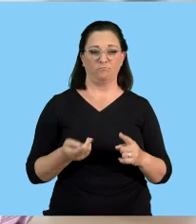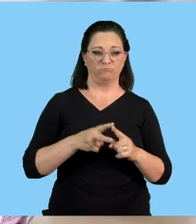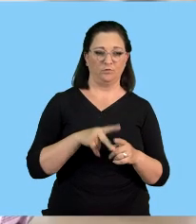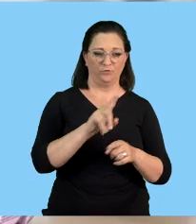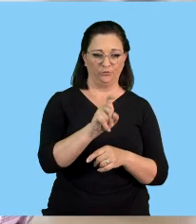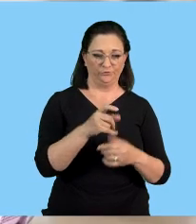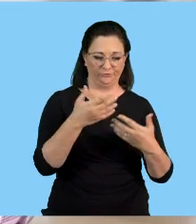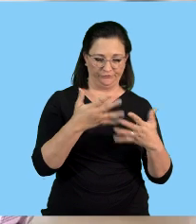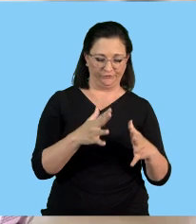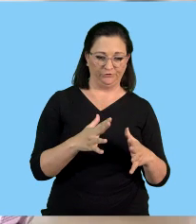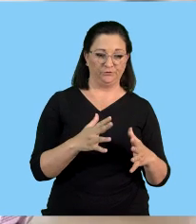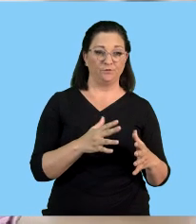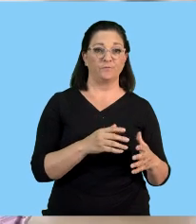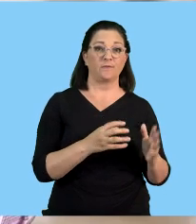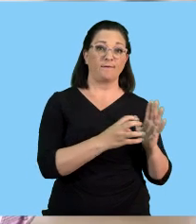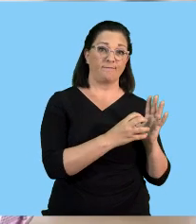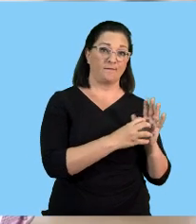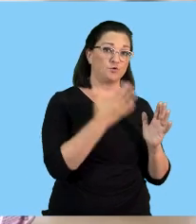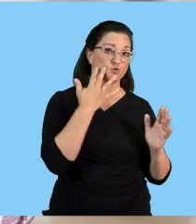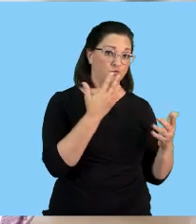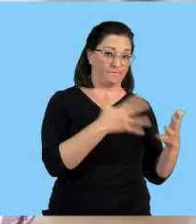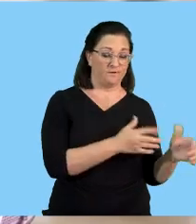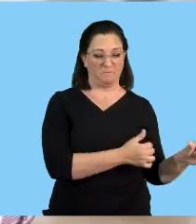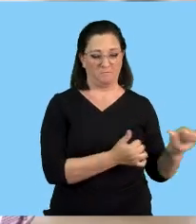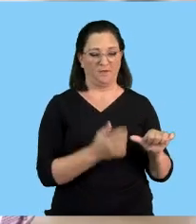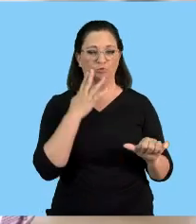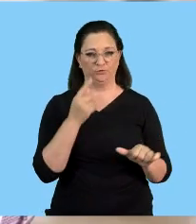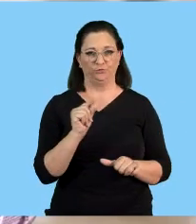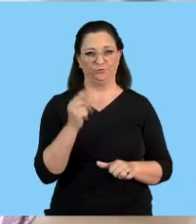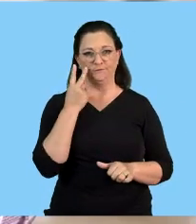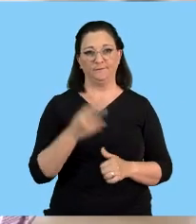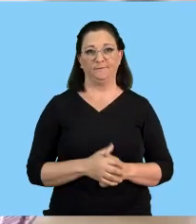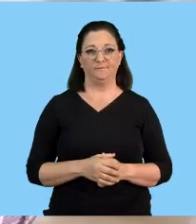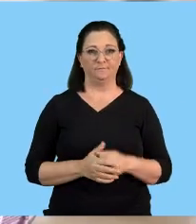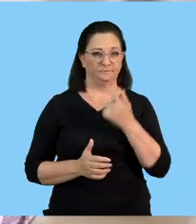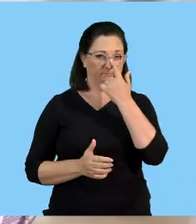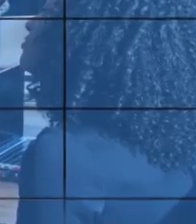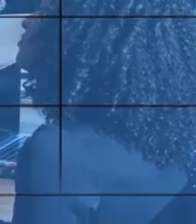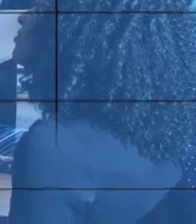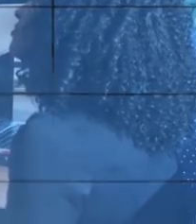go into a quick ad break, and then when we come back, we're going to wrap up everything. I'll see you just now.